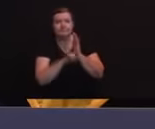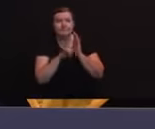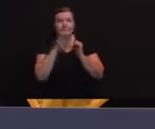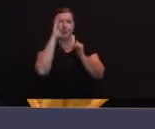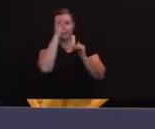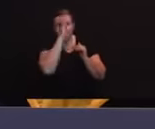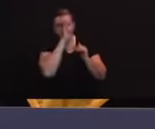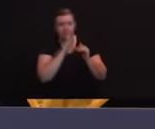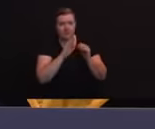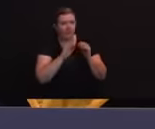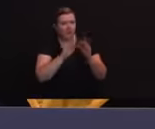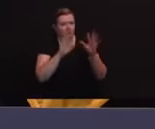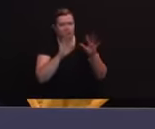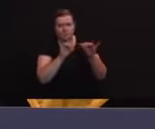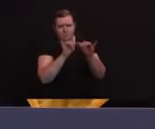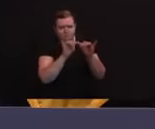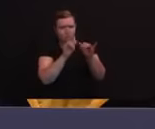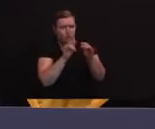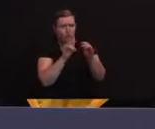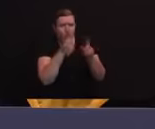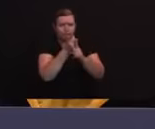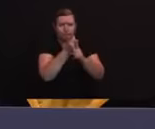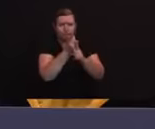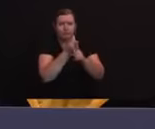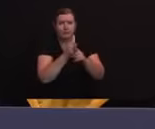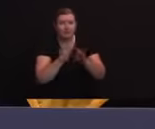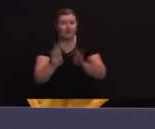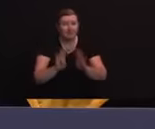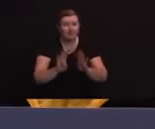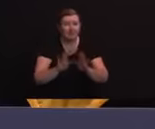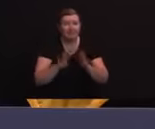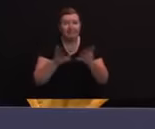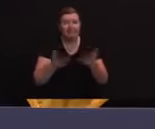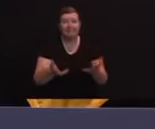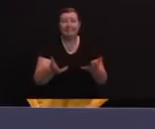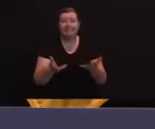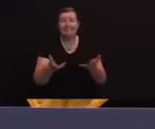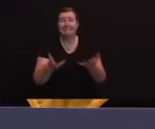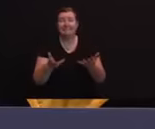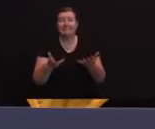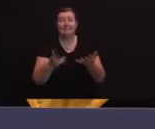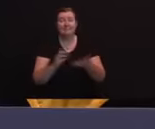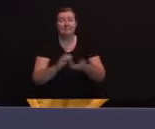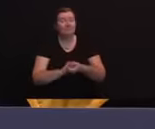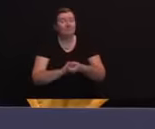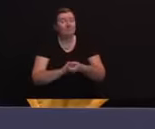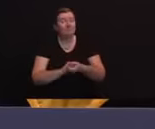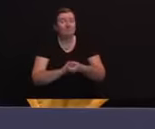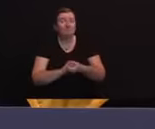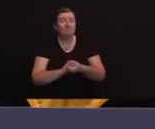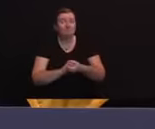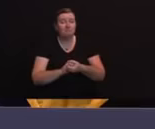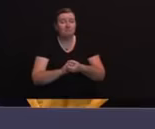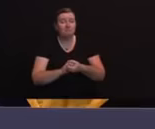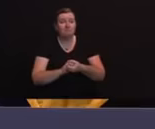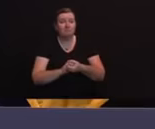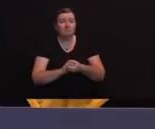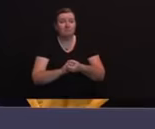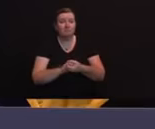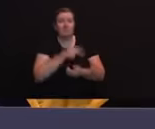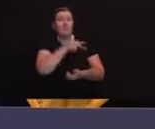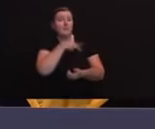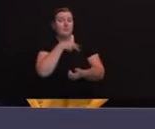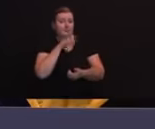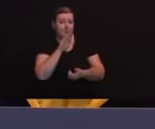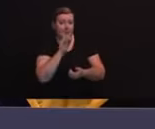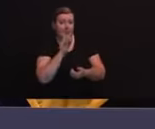is the behavioral point. Ron Klain, who's now Vice President-elect Joe Biden's chief of staff, has been advising us over time as he